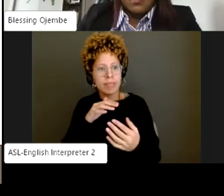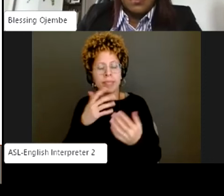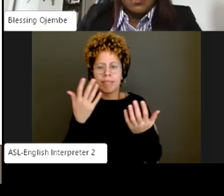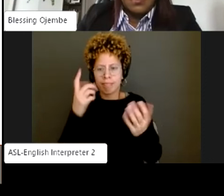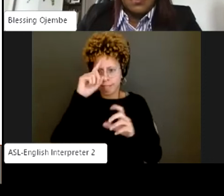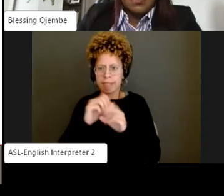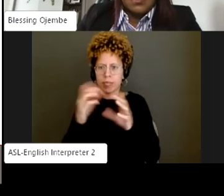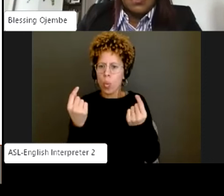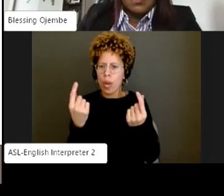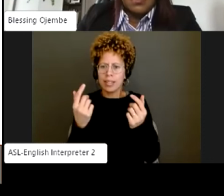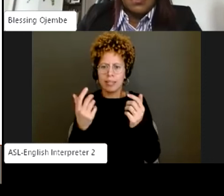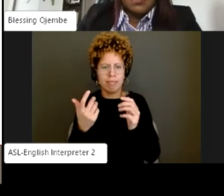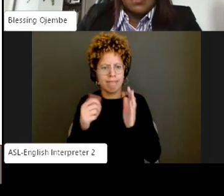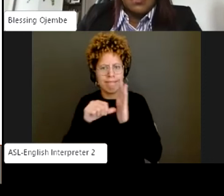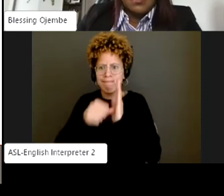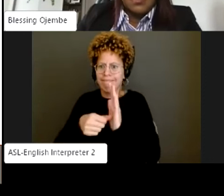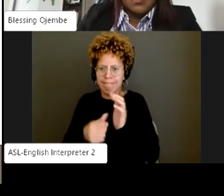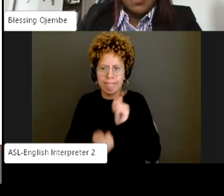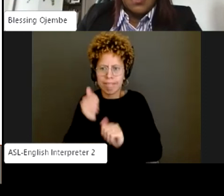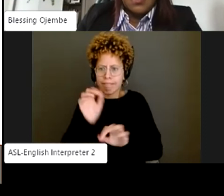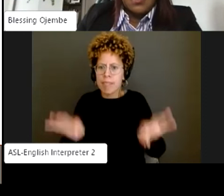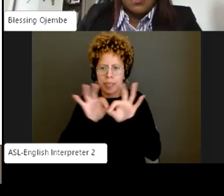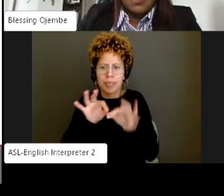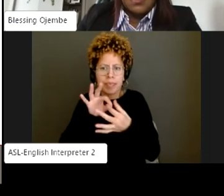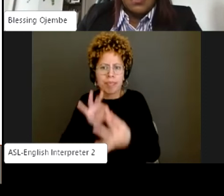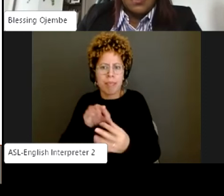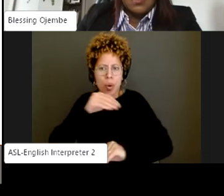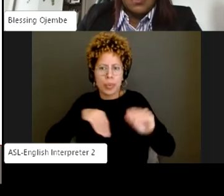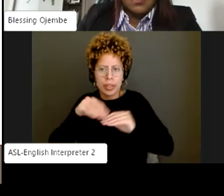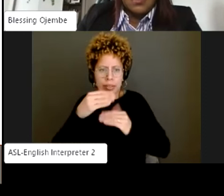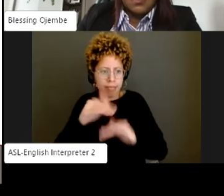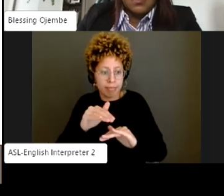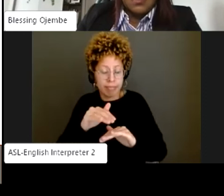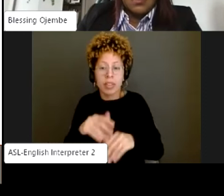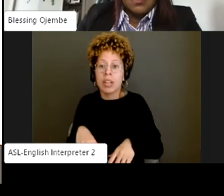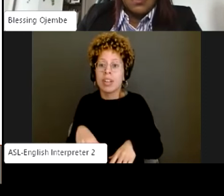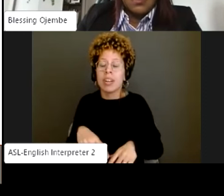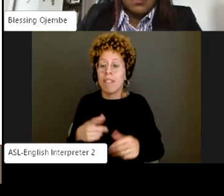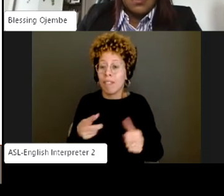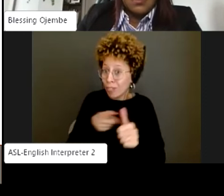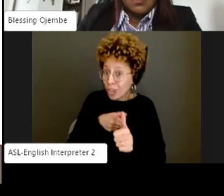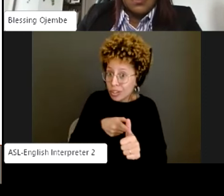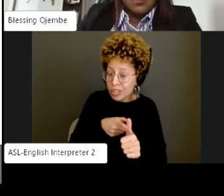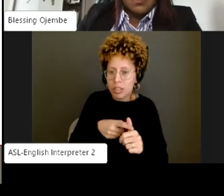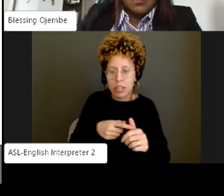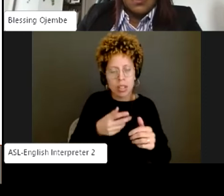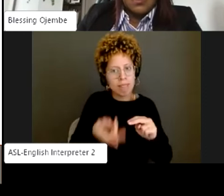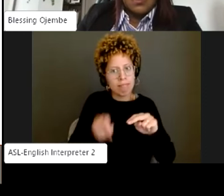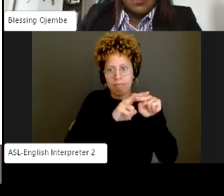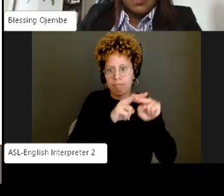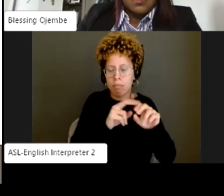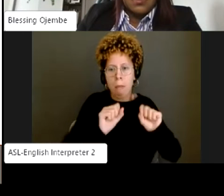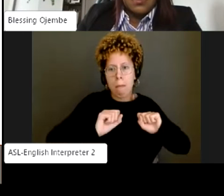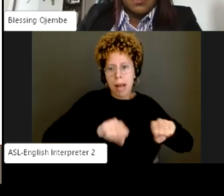mobility limitation and elder abuse? So the first one is increased vulnerability. Like I have been saying, Black older